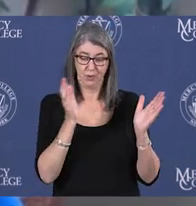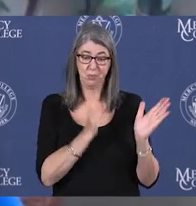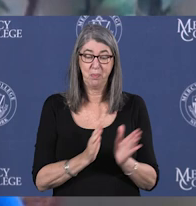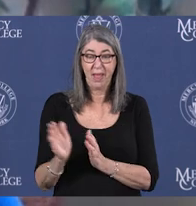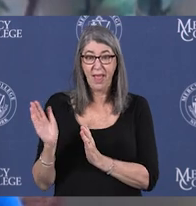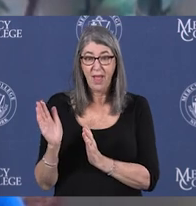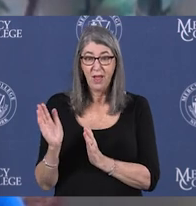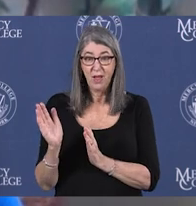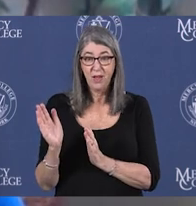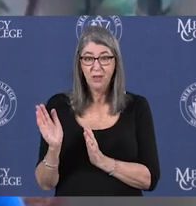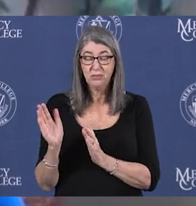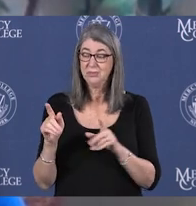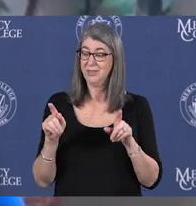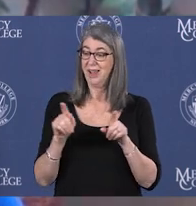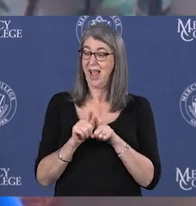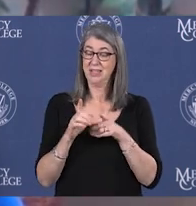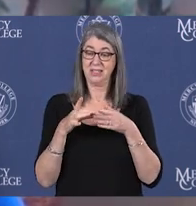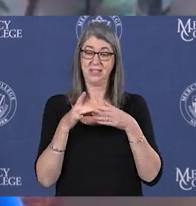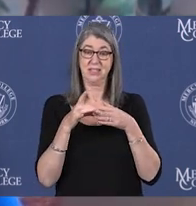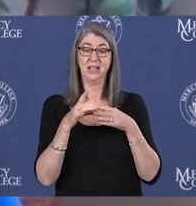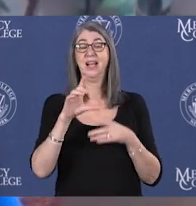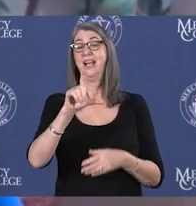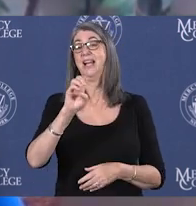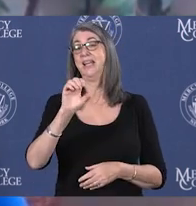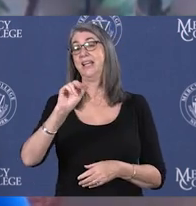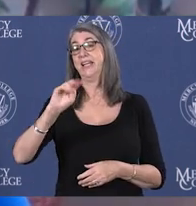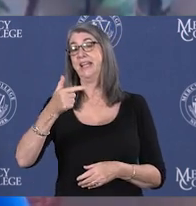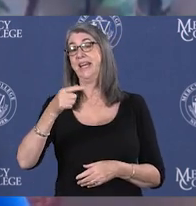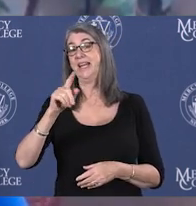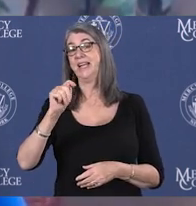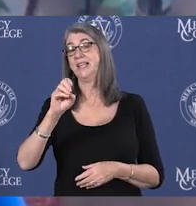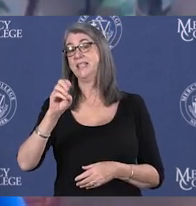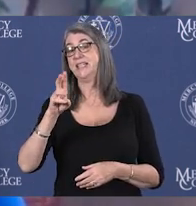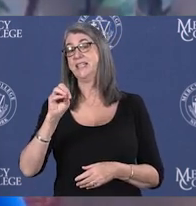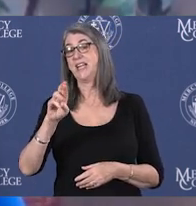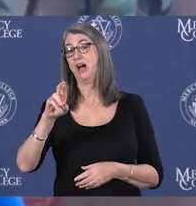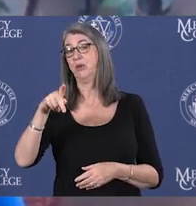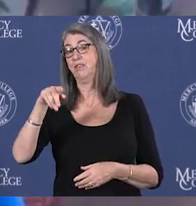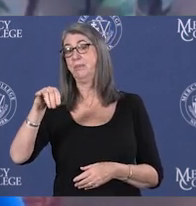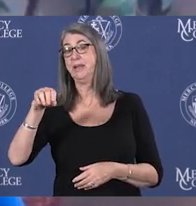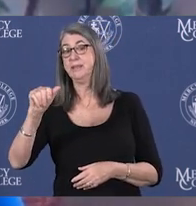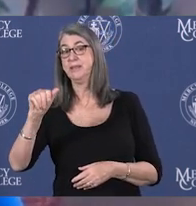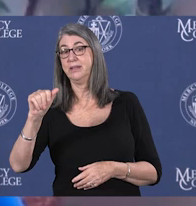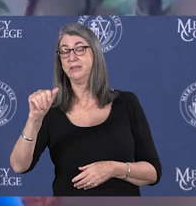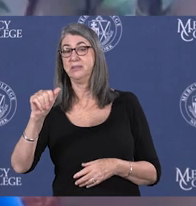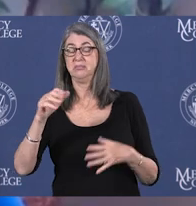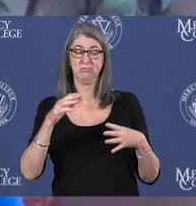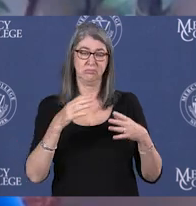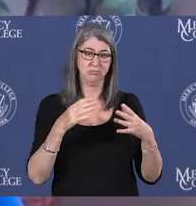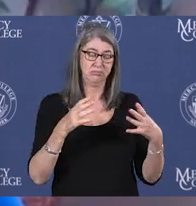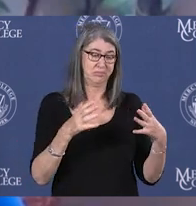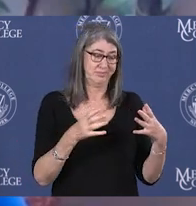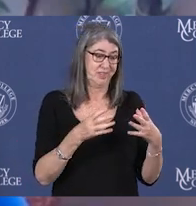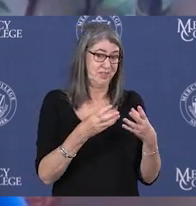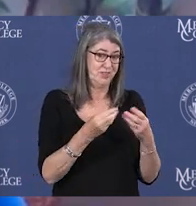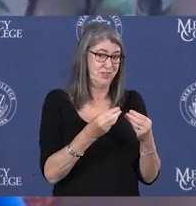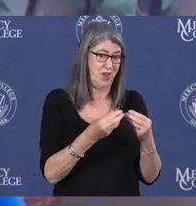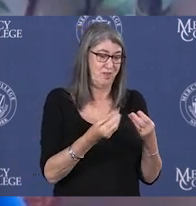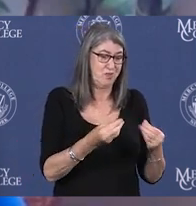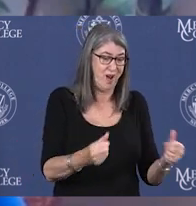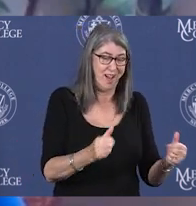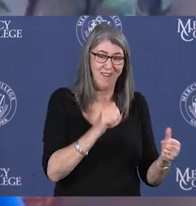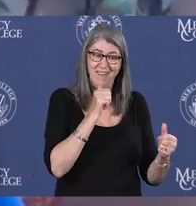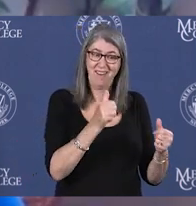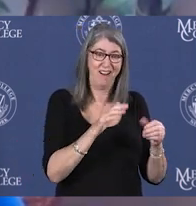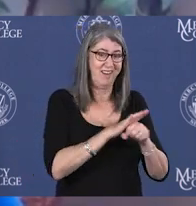Prepare. As in the Leaning Tower of Pisa, an inadequate foundation and a soft ground can